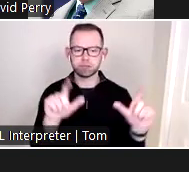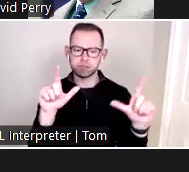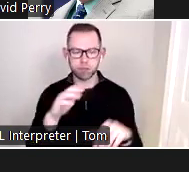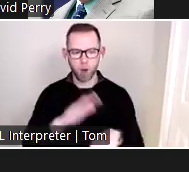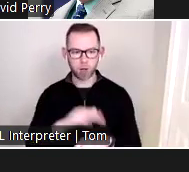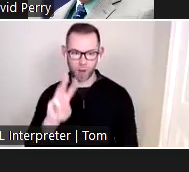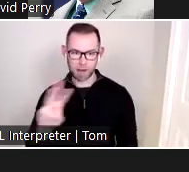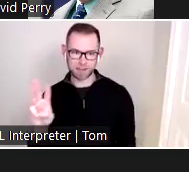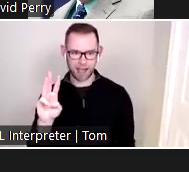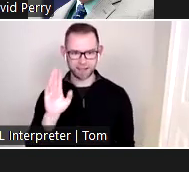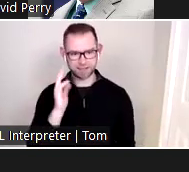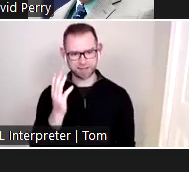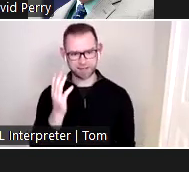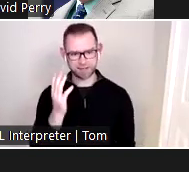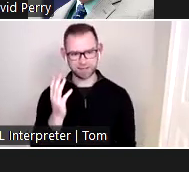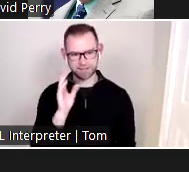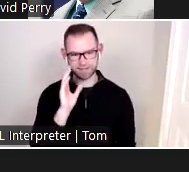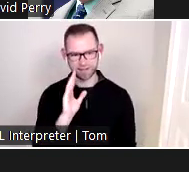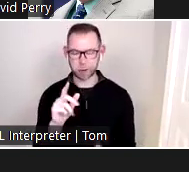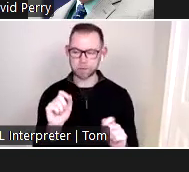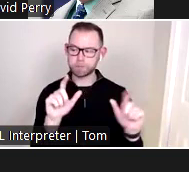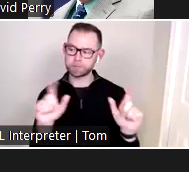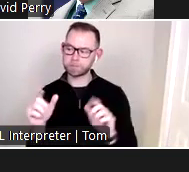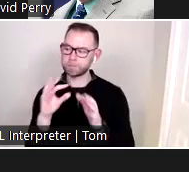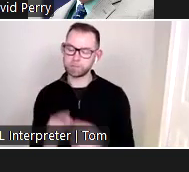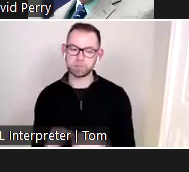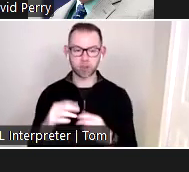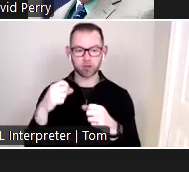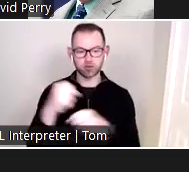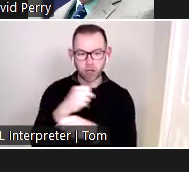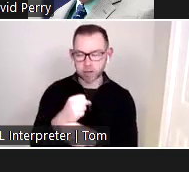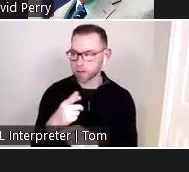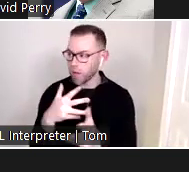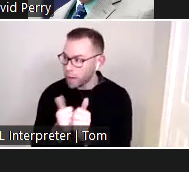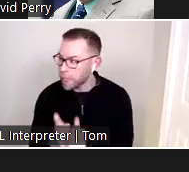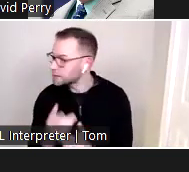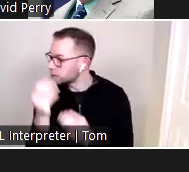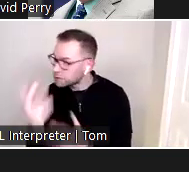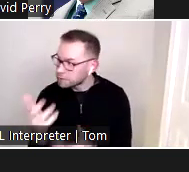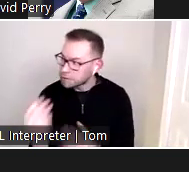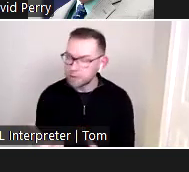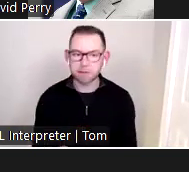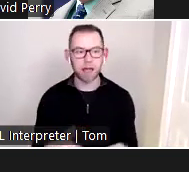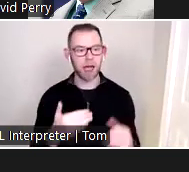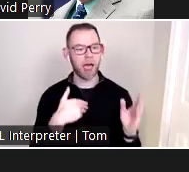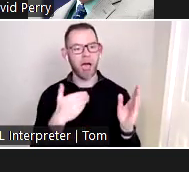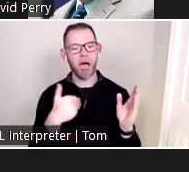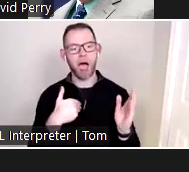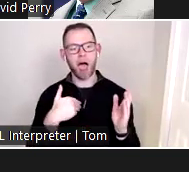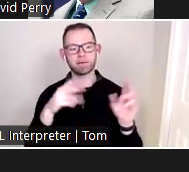website to provide construction updates. We'll have open houses and pop-ups at the Hingham Intermodal